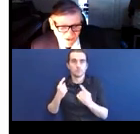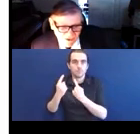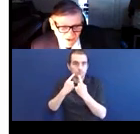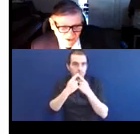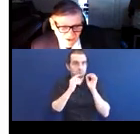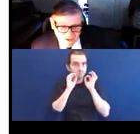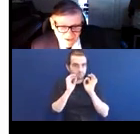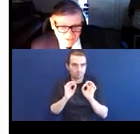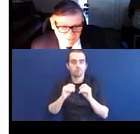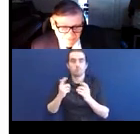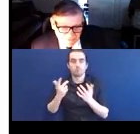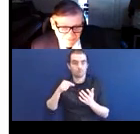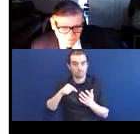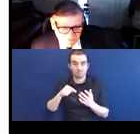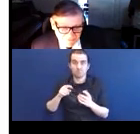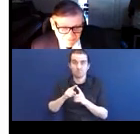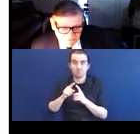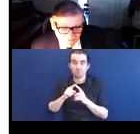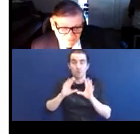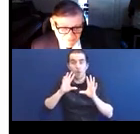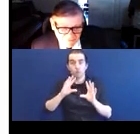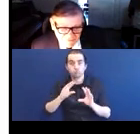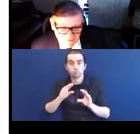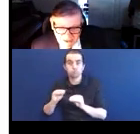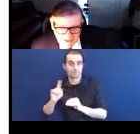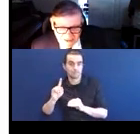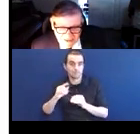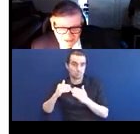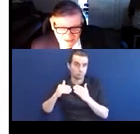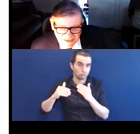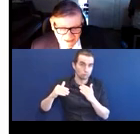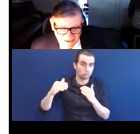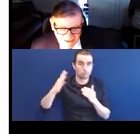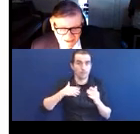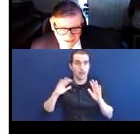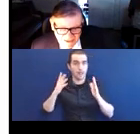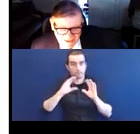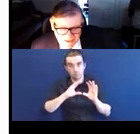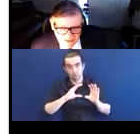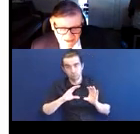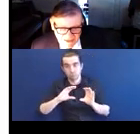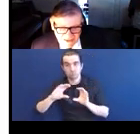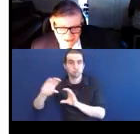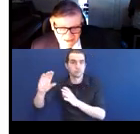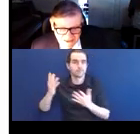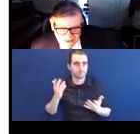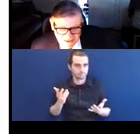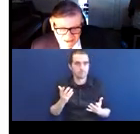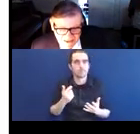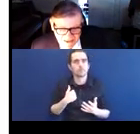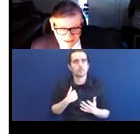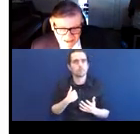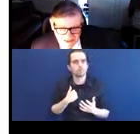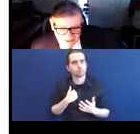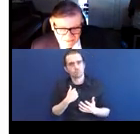autism specialists, support people, helping people like myself and anyone on the